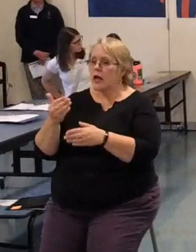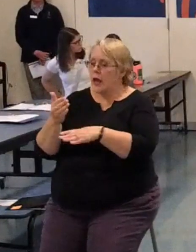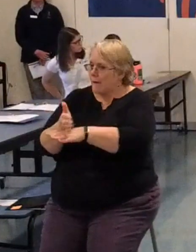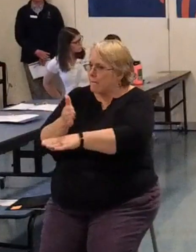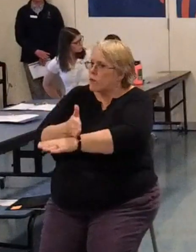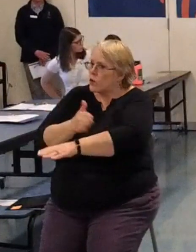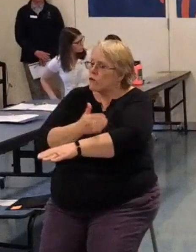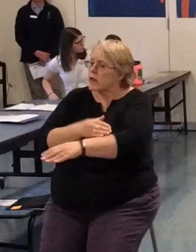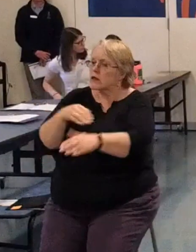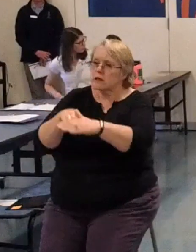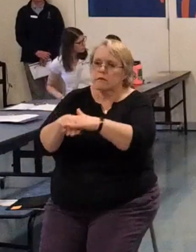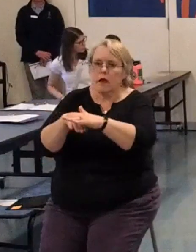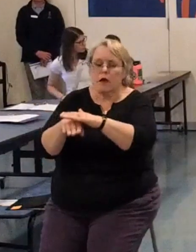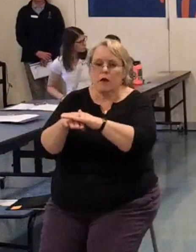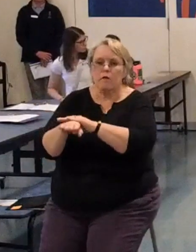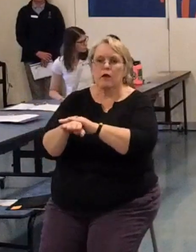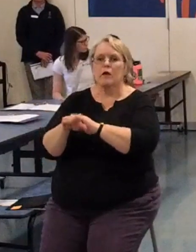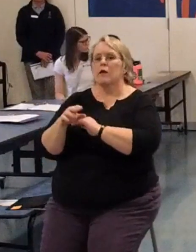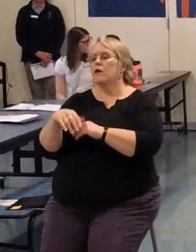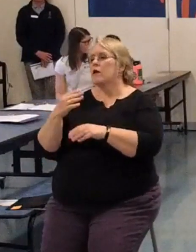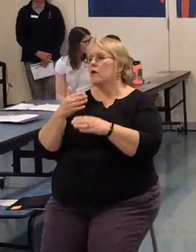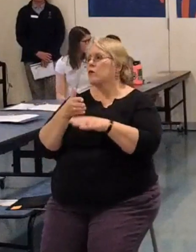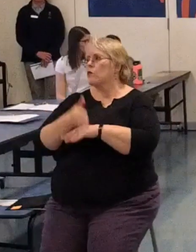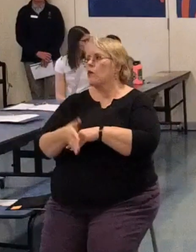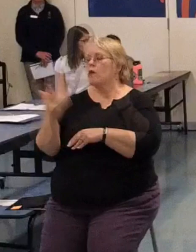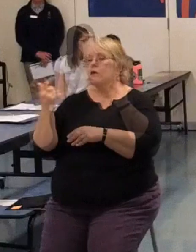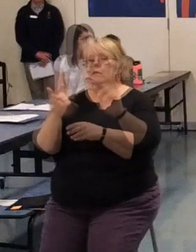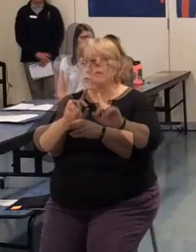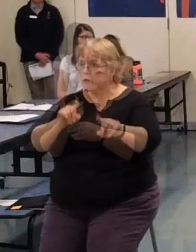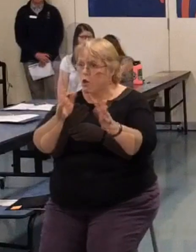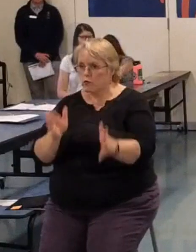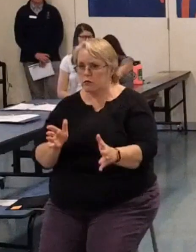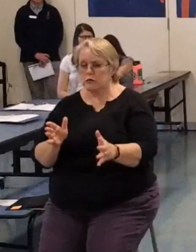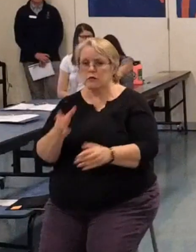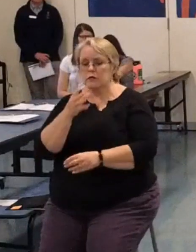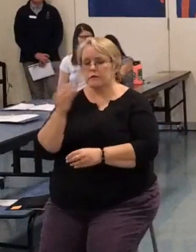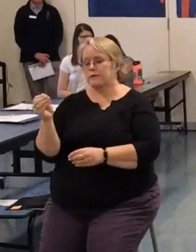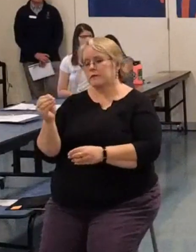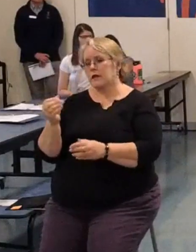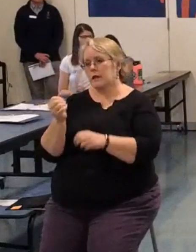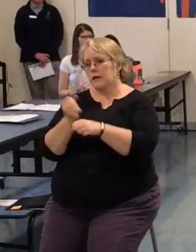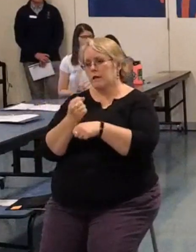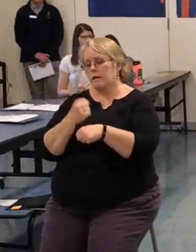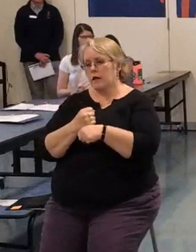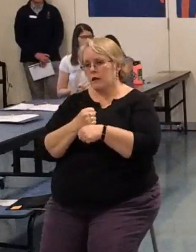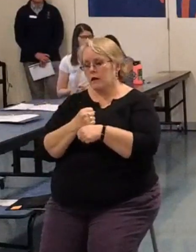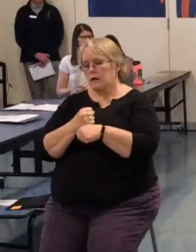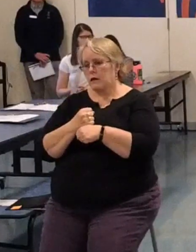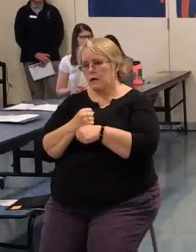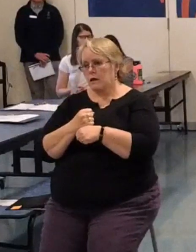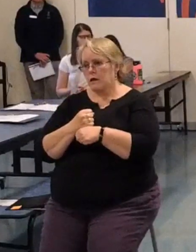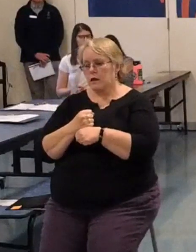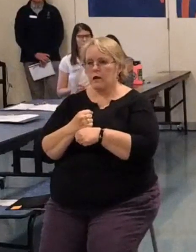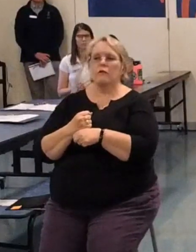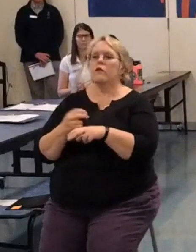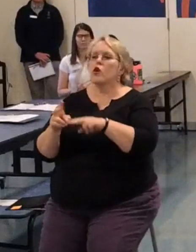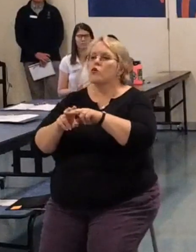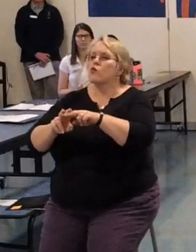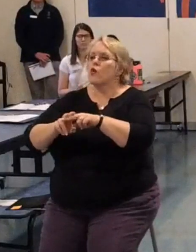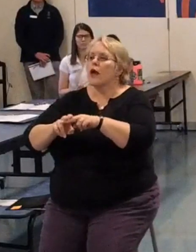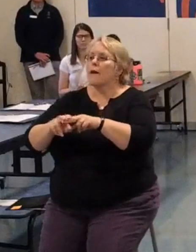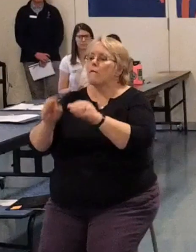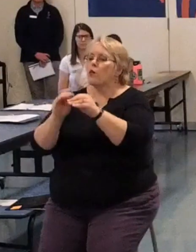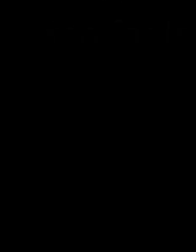the accessibility across the Norfolk Southern Railroad in this part of the city, and to make the at-grade railroad crossings